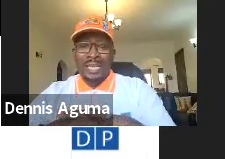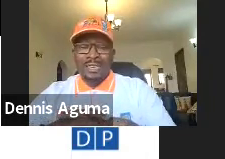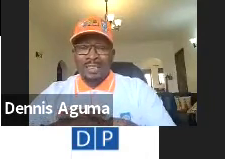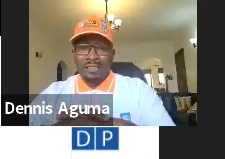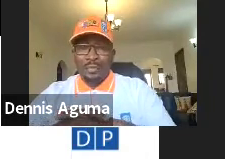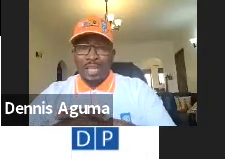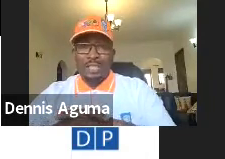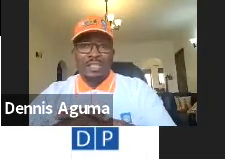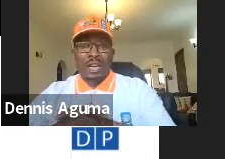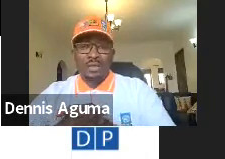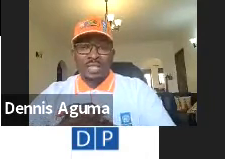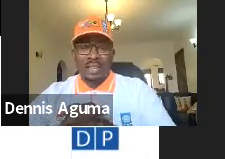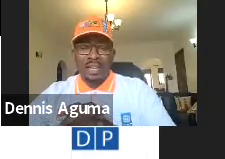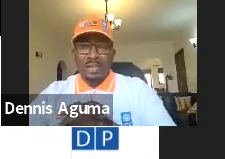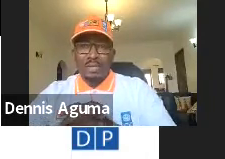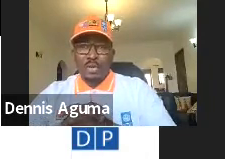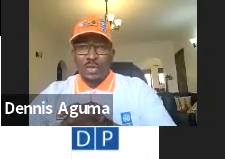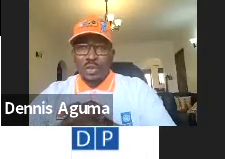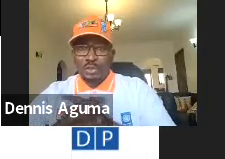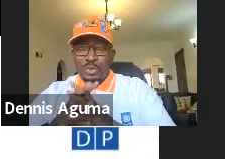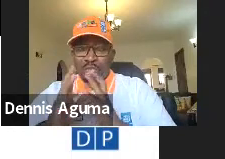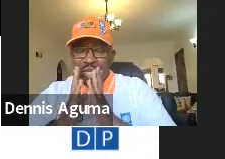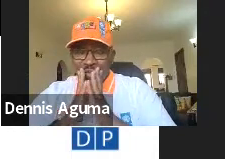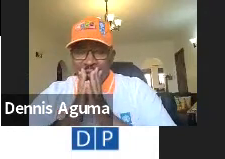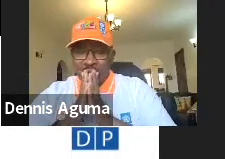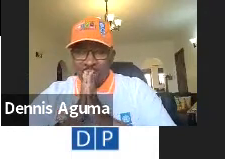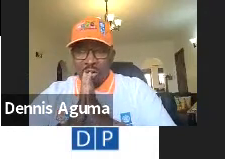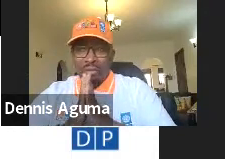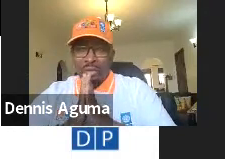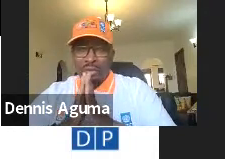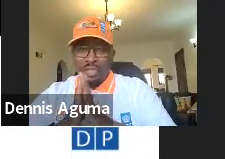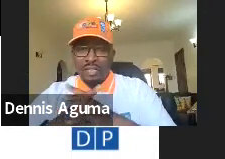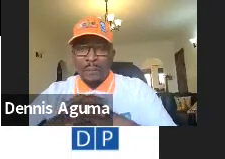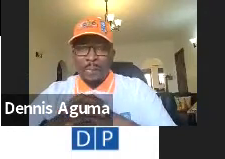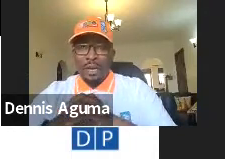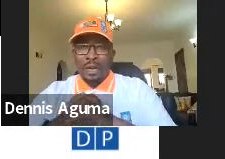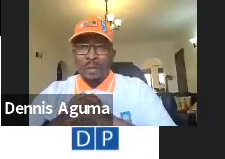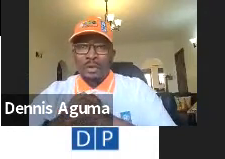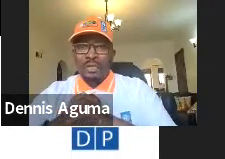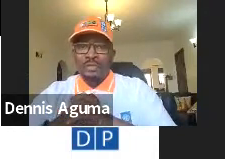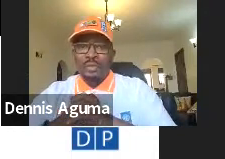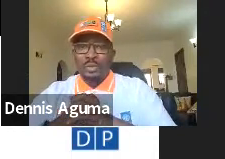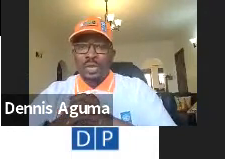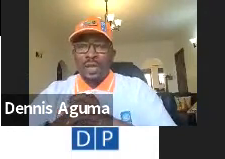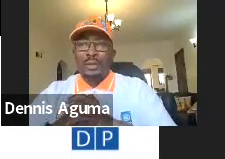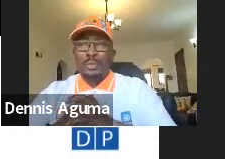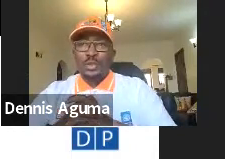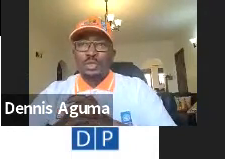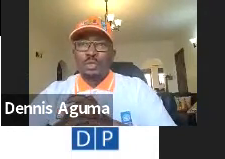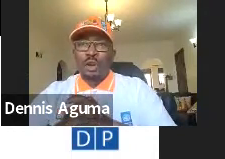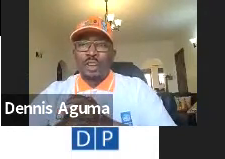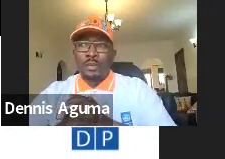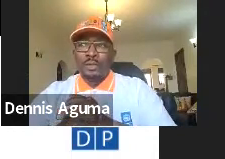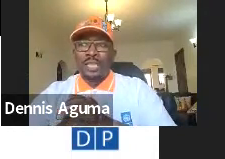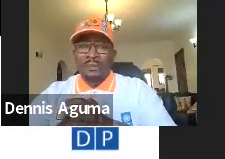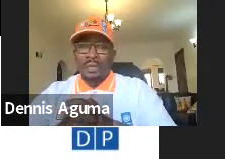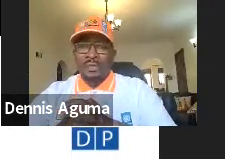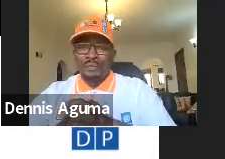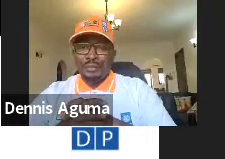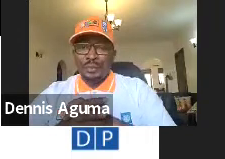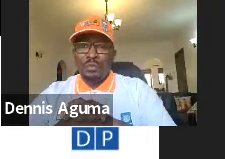bright ideas, and this is counting. So we should not be surprised if we get to around 4,000. We're going to have to, people should not worry about